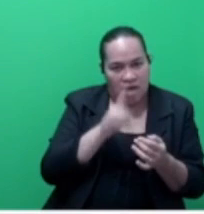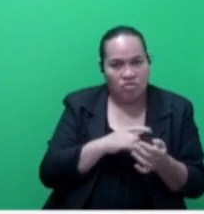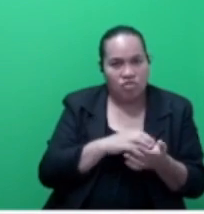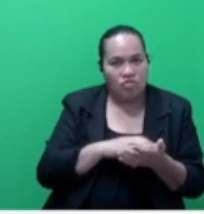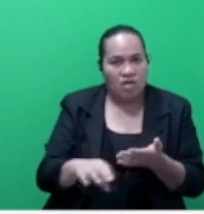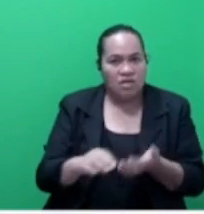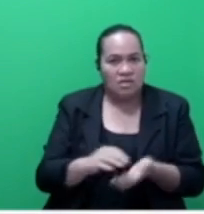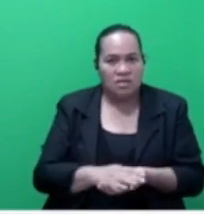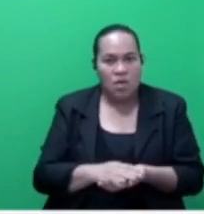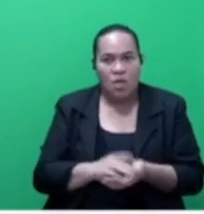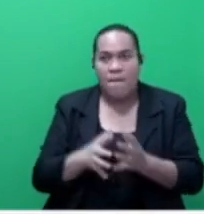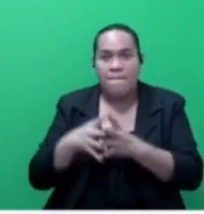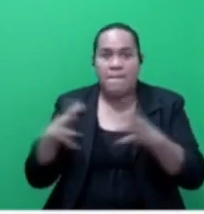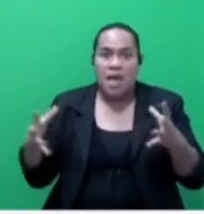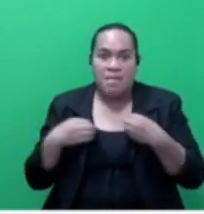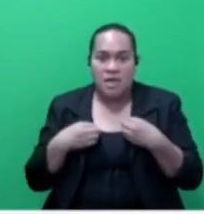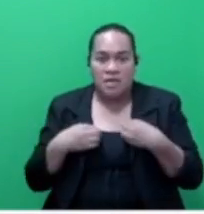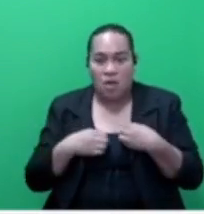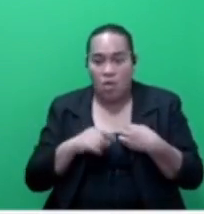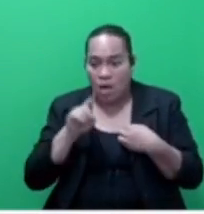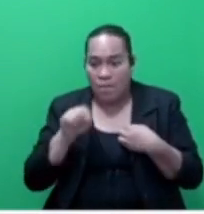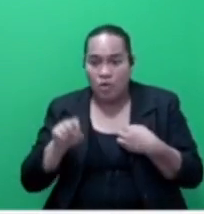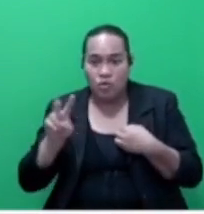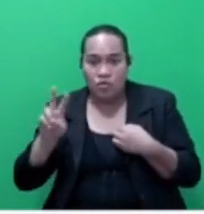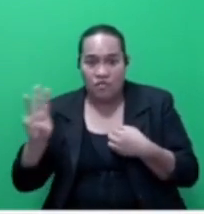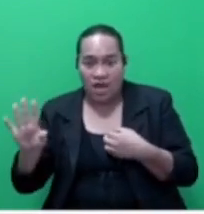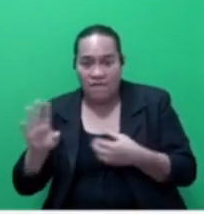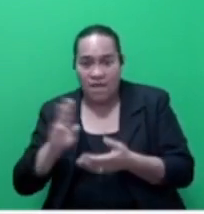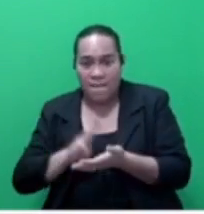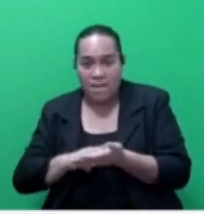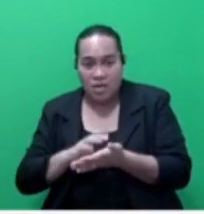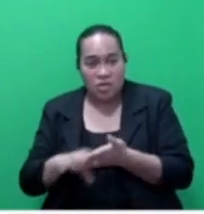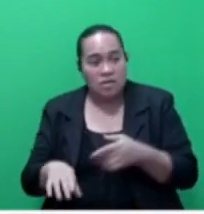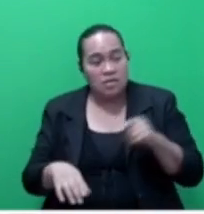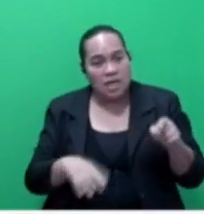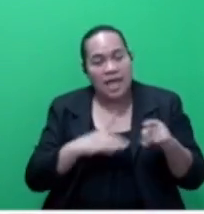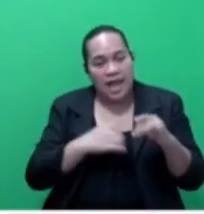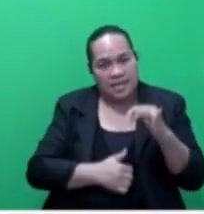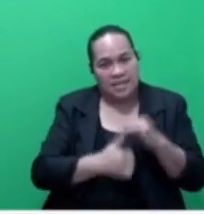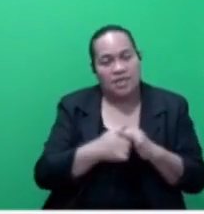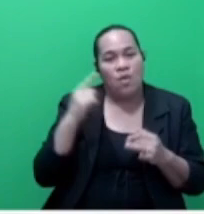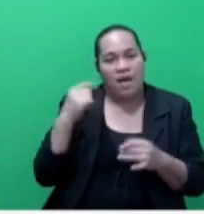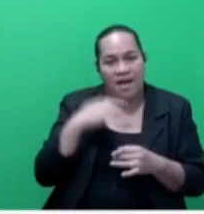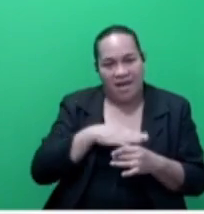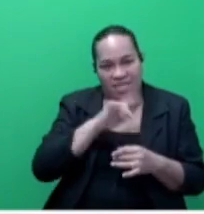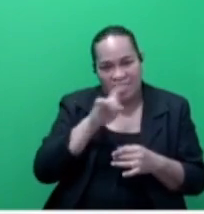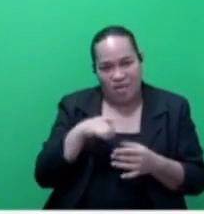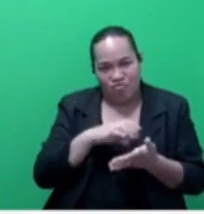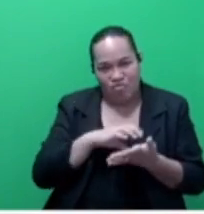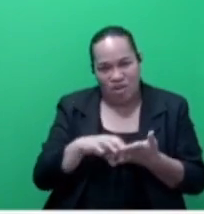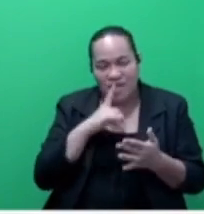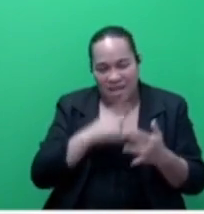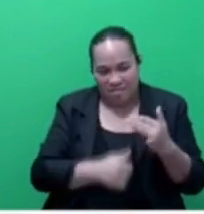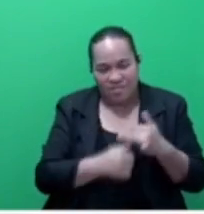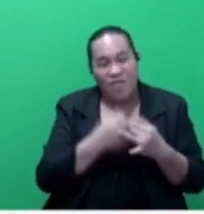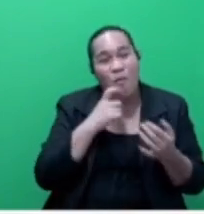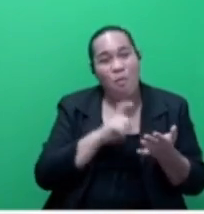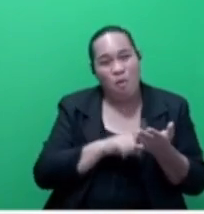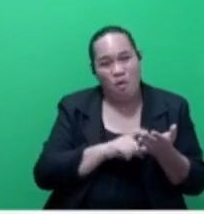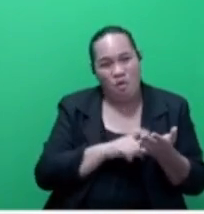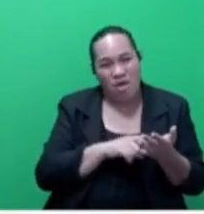turnover of above $1.25 million can in fact access up to $100,000. Mr. Speaker,